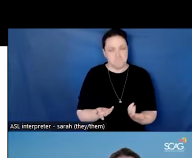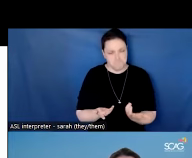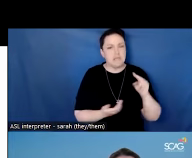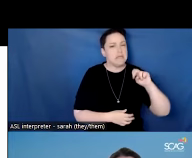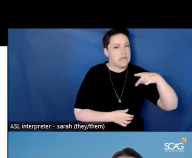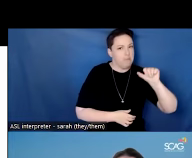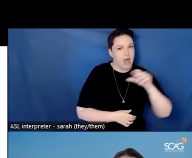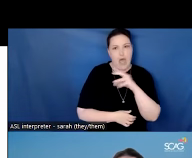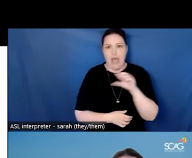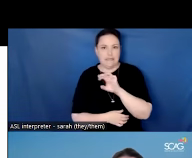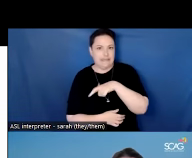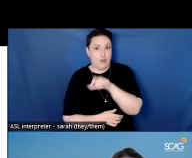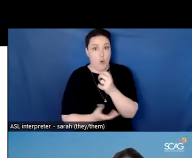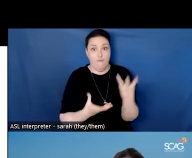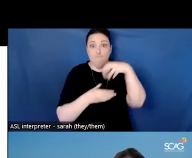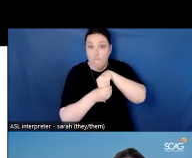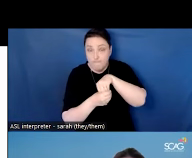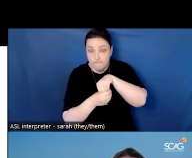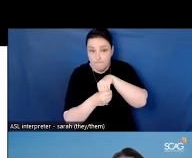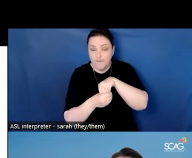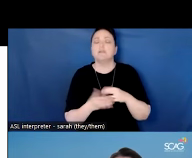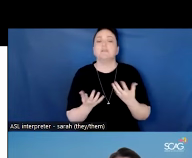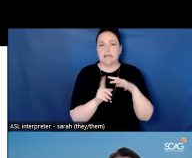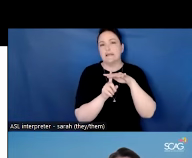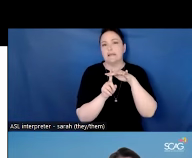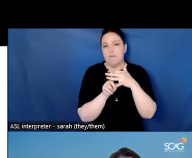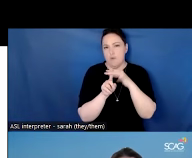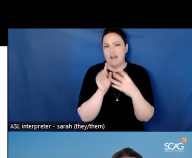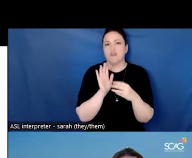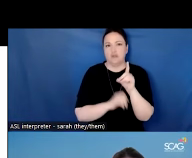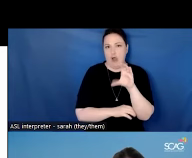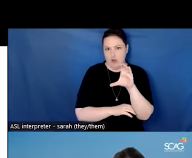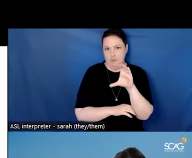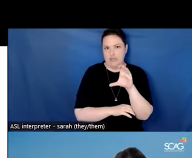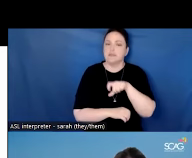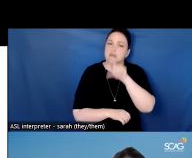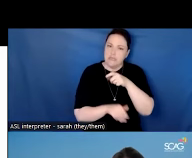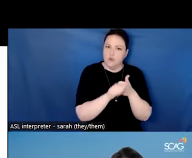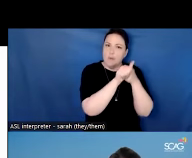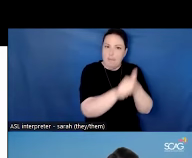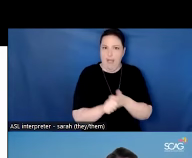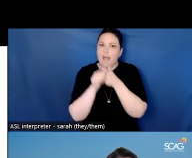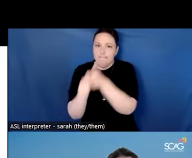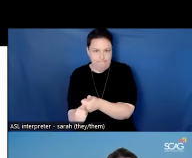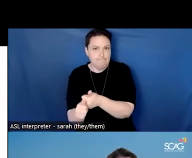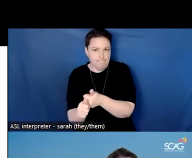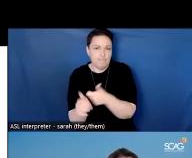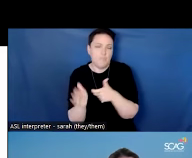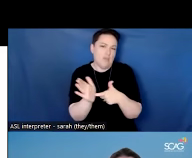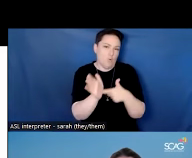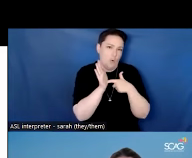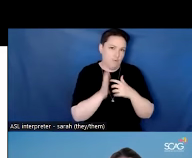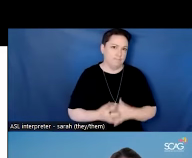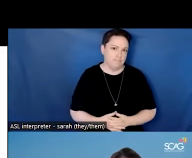NEPA, the preparation of environment documents to comply with both requirements is required.